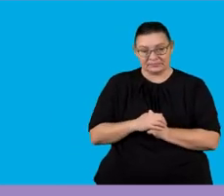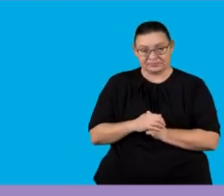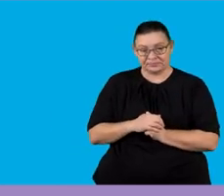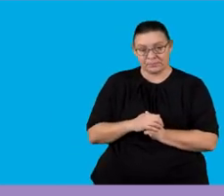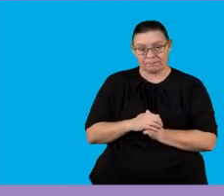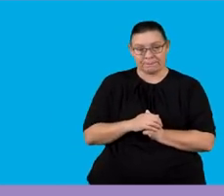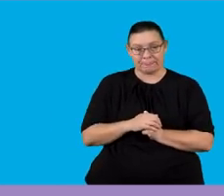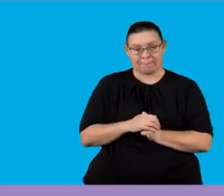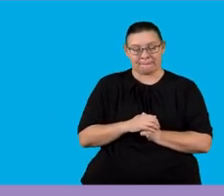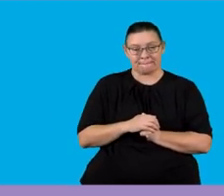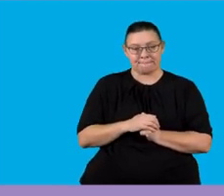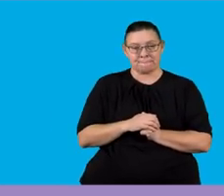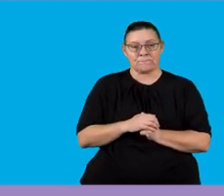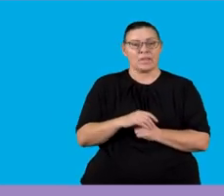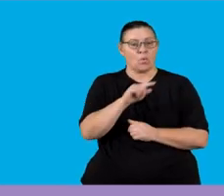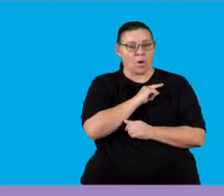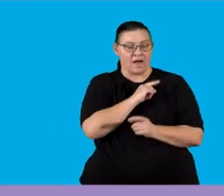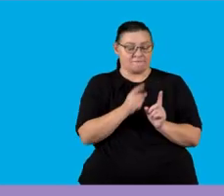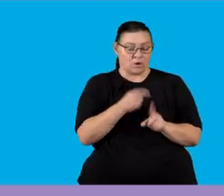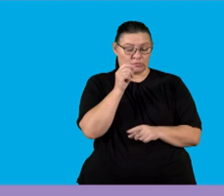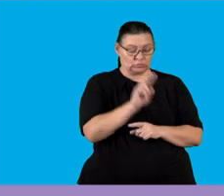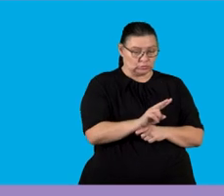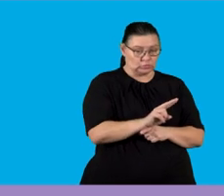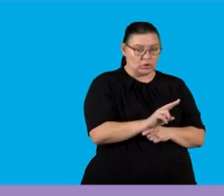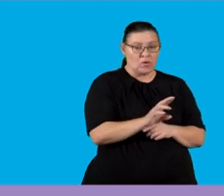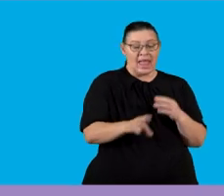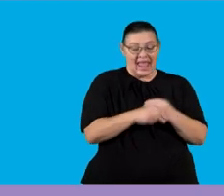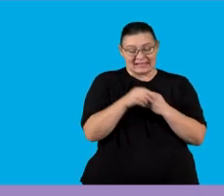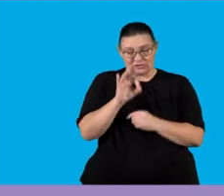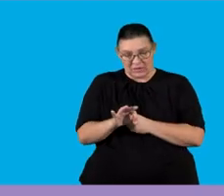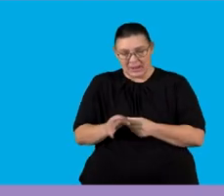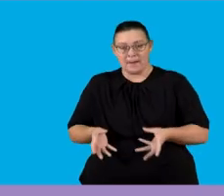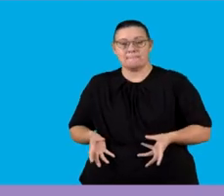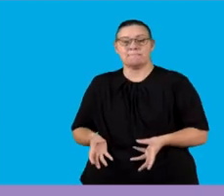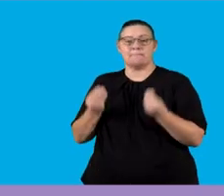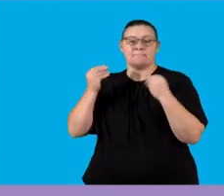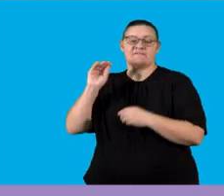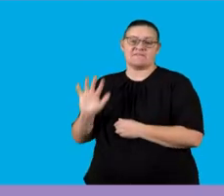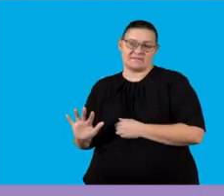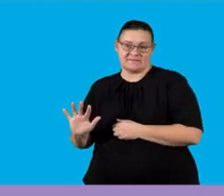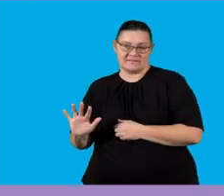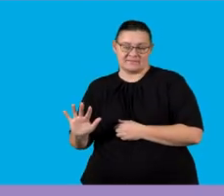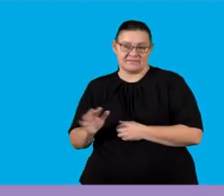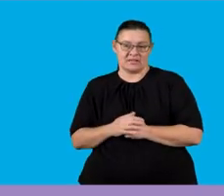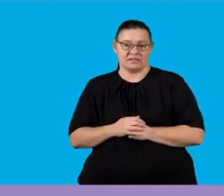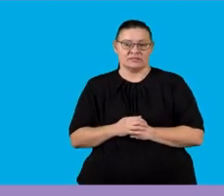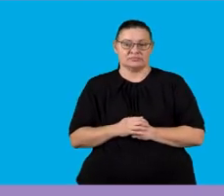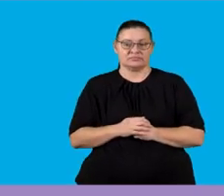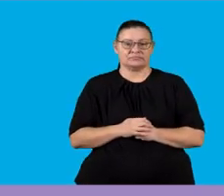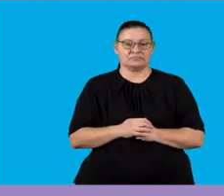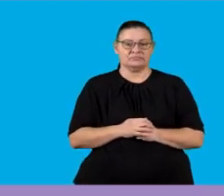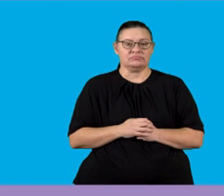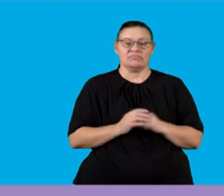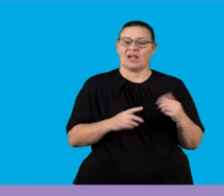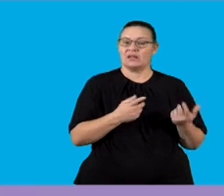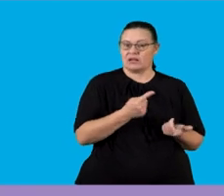Let's take another term, the third term. And we are going to say here 3 multiplied by 2. And what are we going to add or